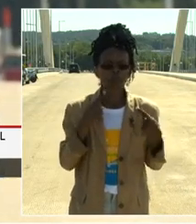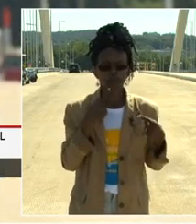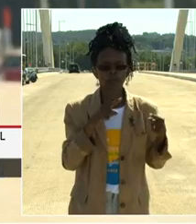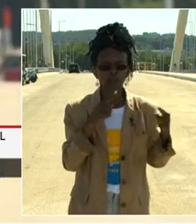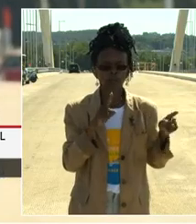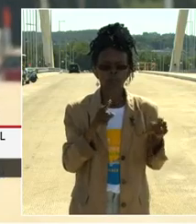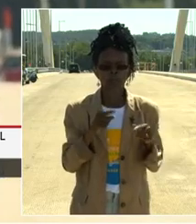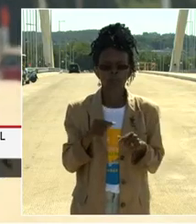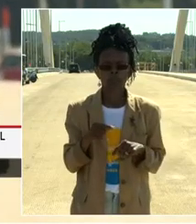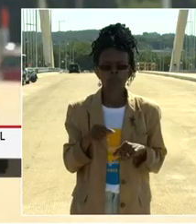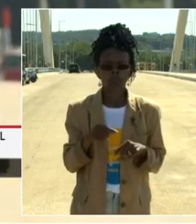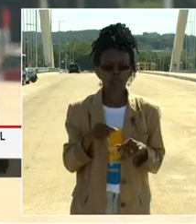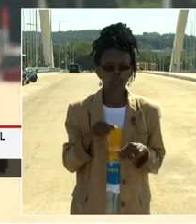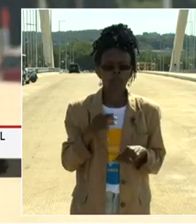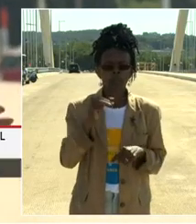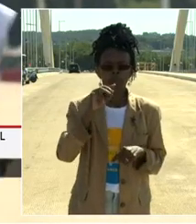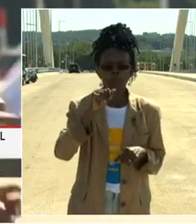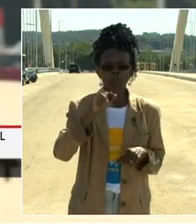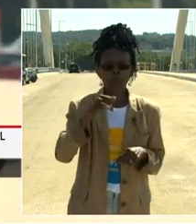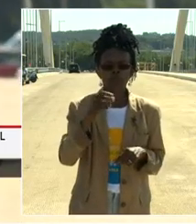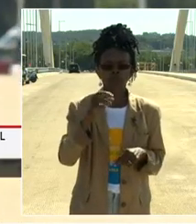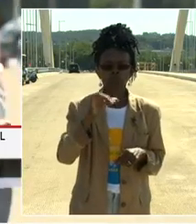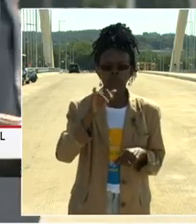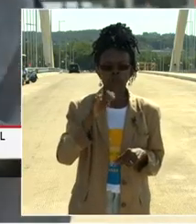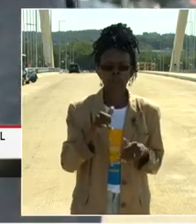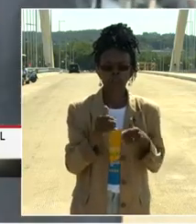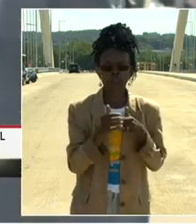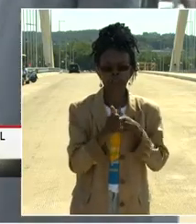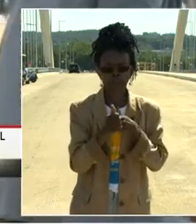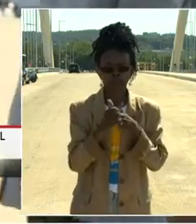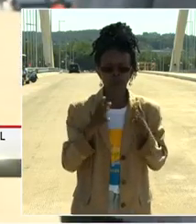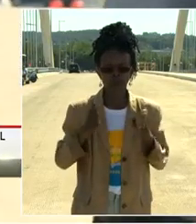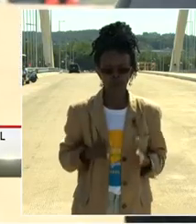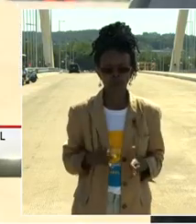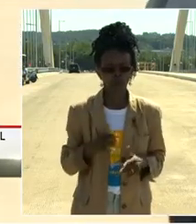Leader Steny Hoyer.